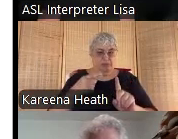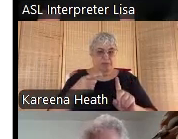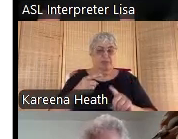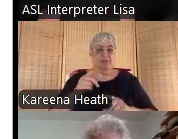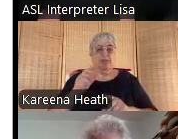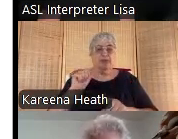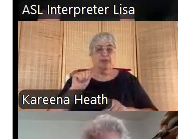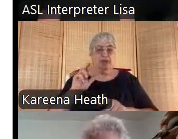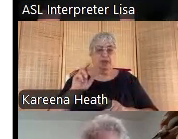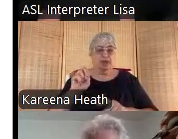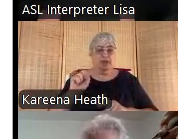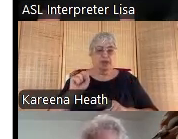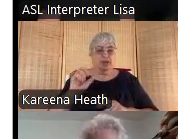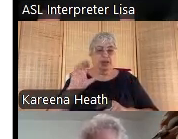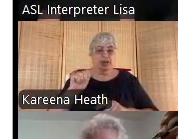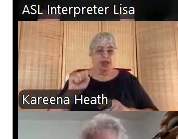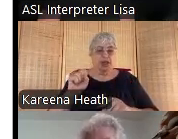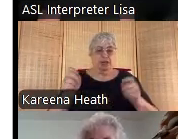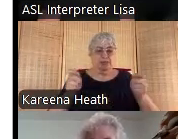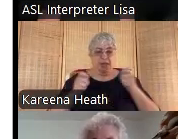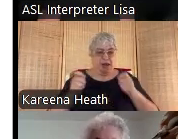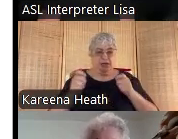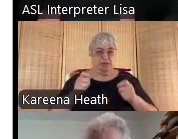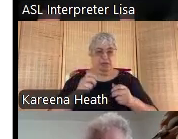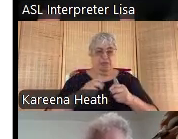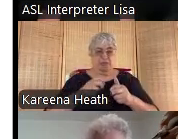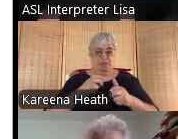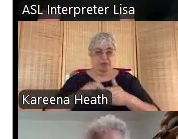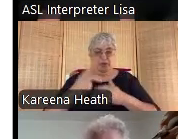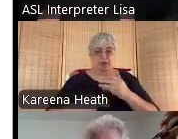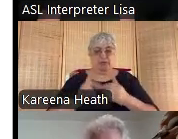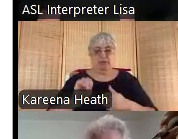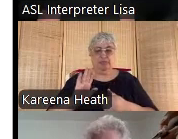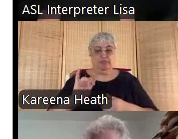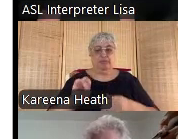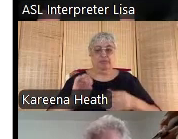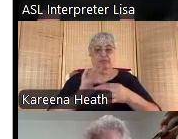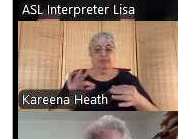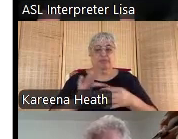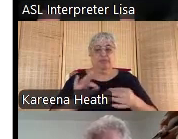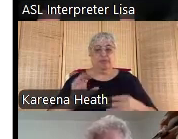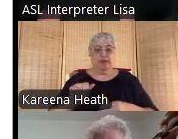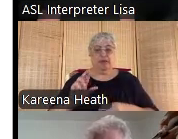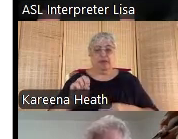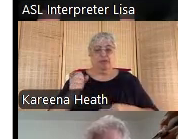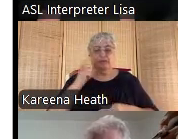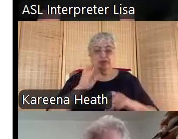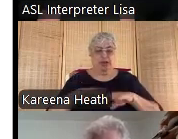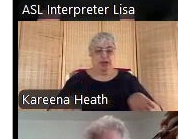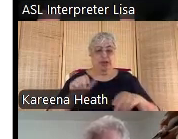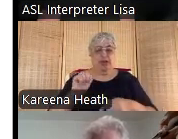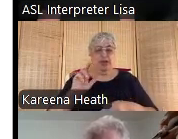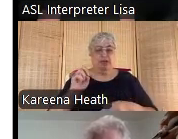CARES program, which is our, our case management program. I believe Debbie mentioned we have CARES for kids and we have the CARES